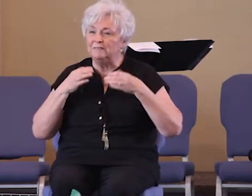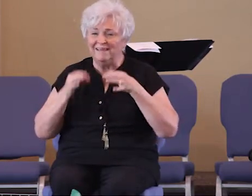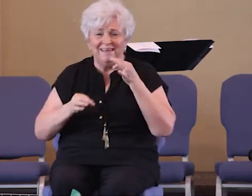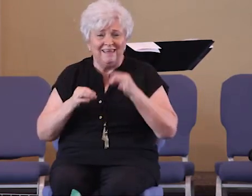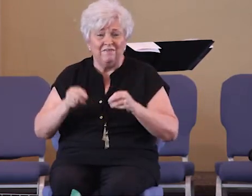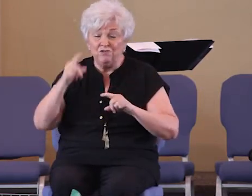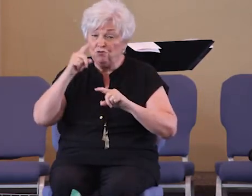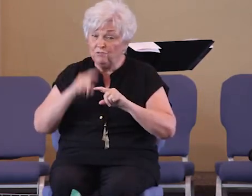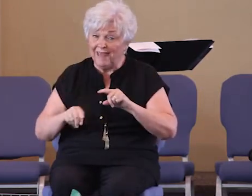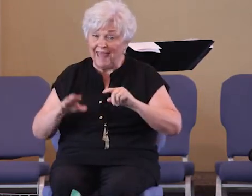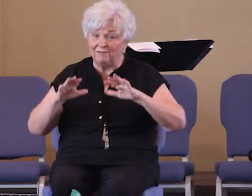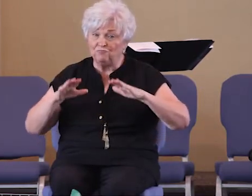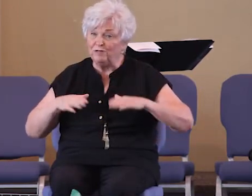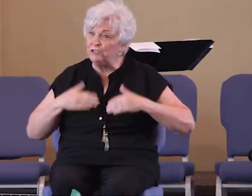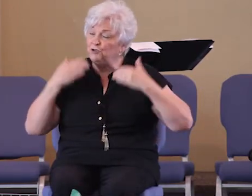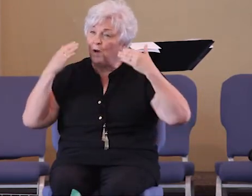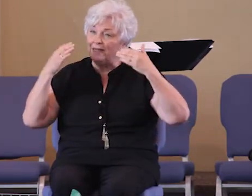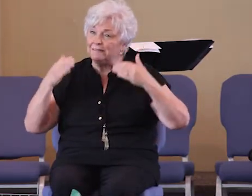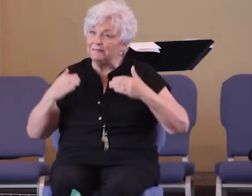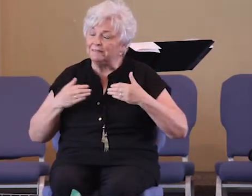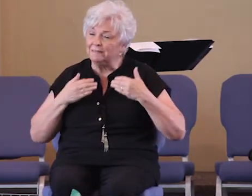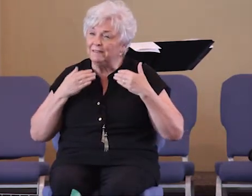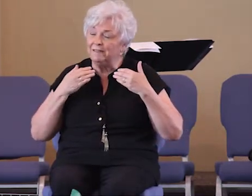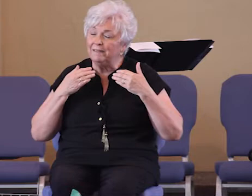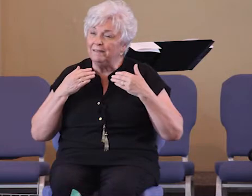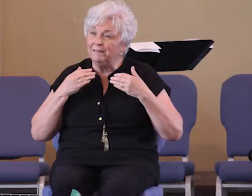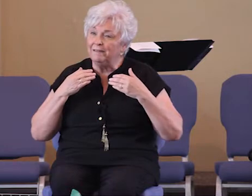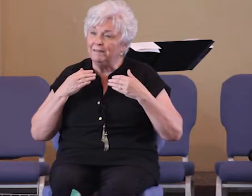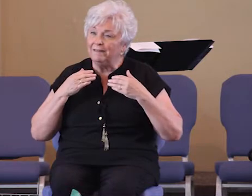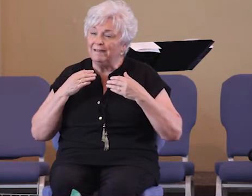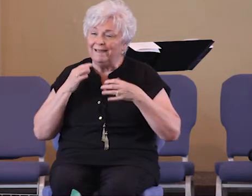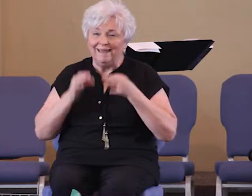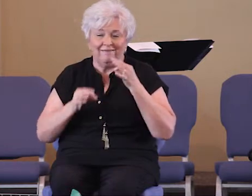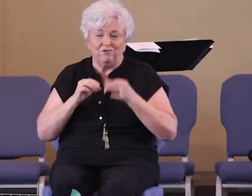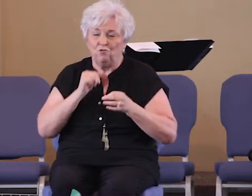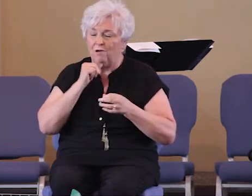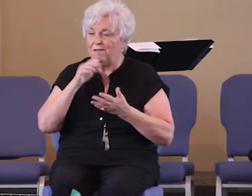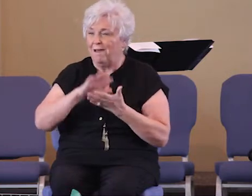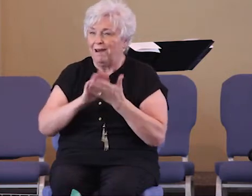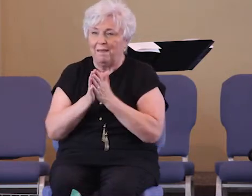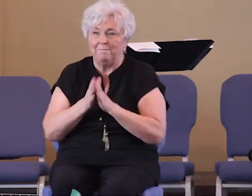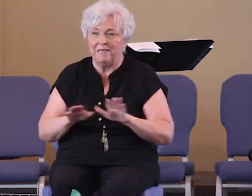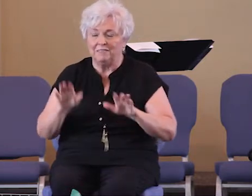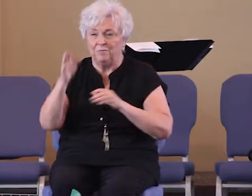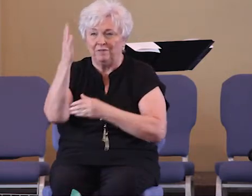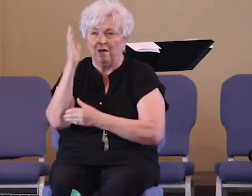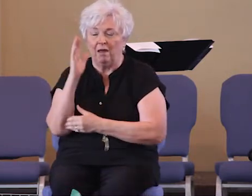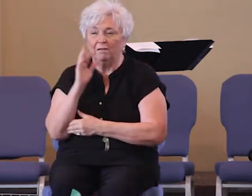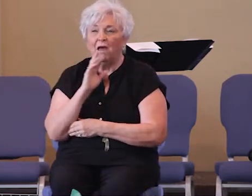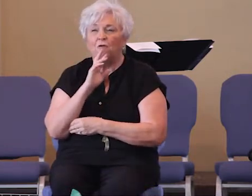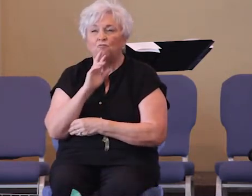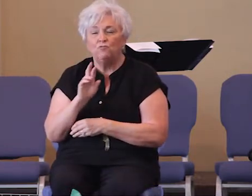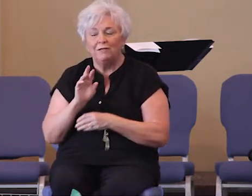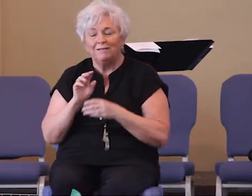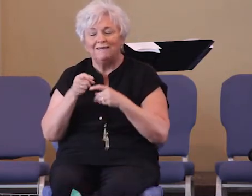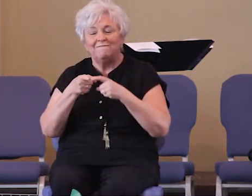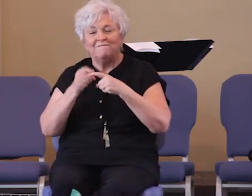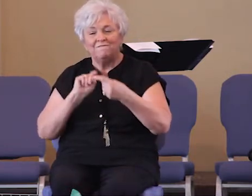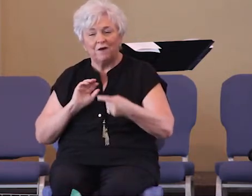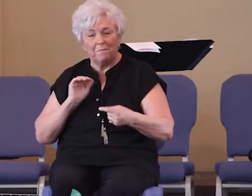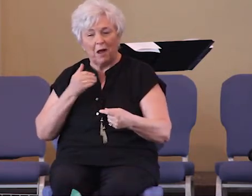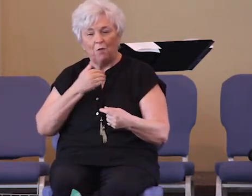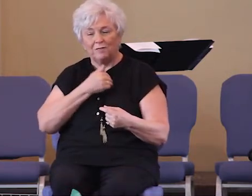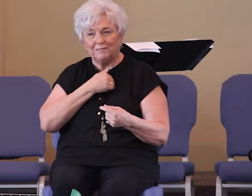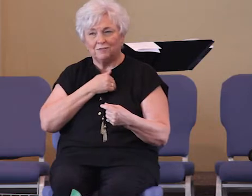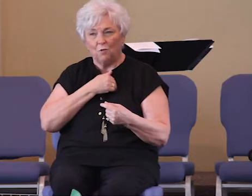if you're not at peace with God? Not really from the soul that springs out